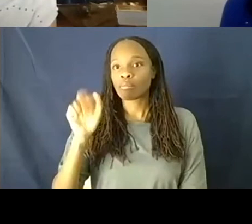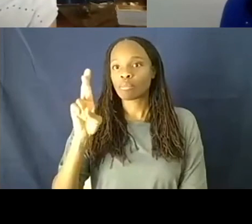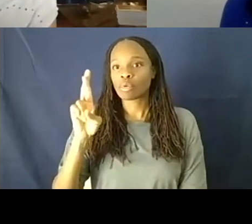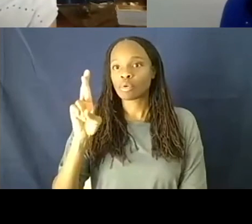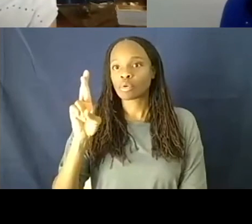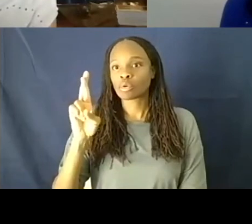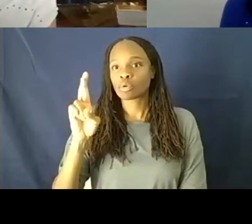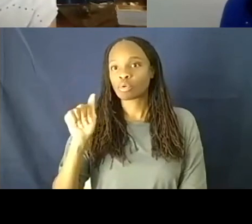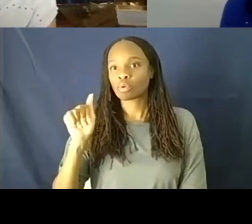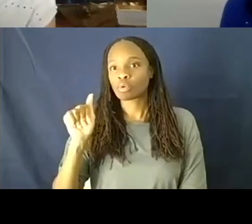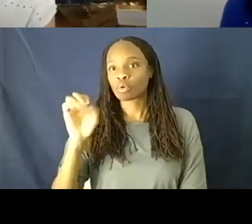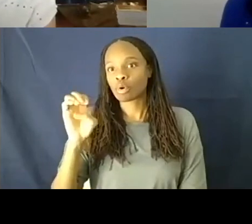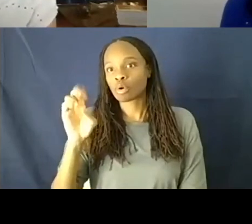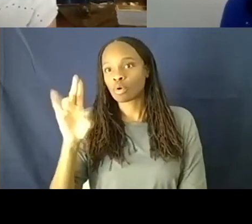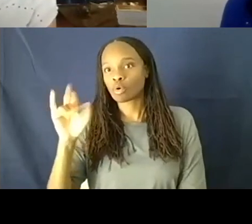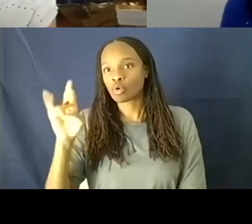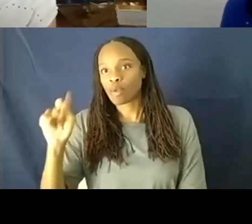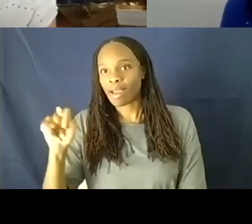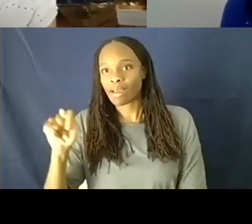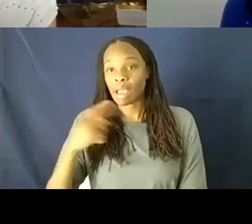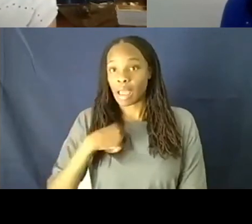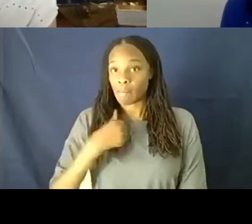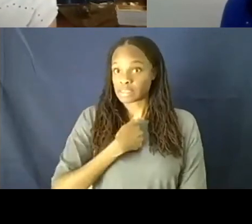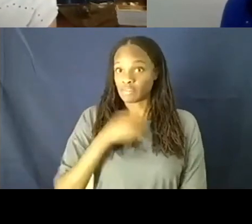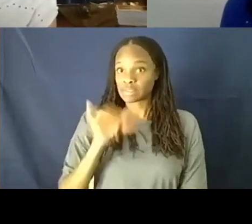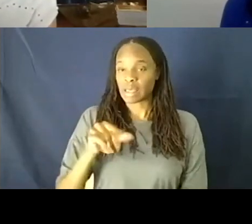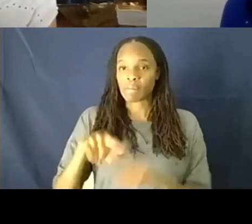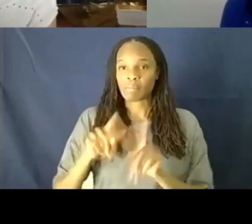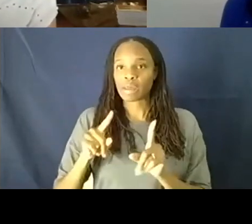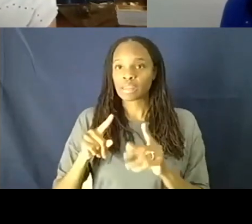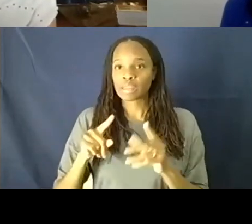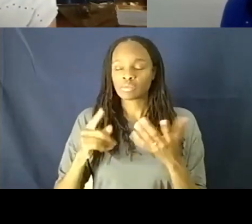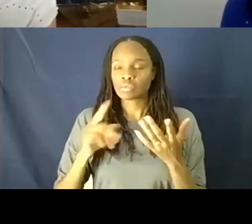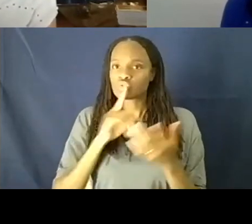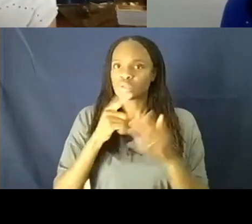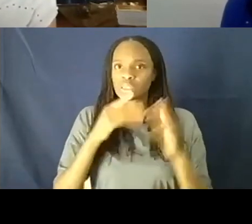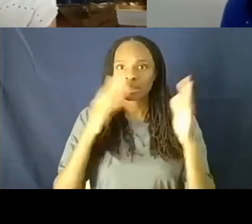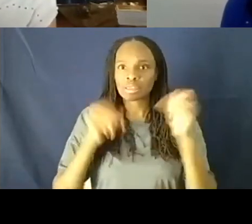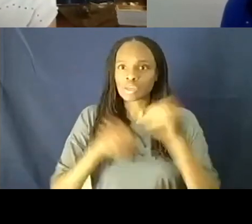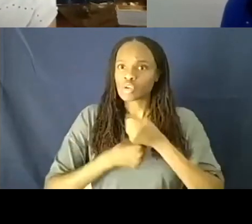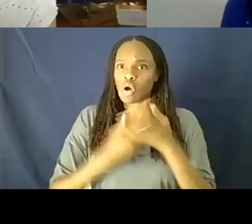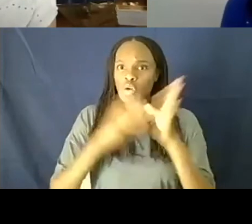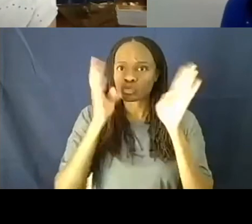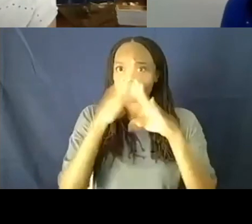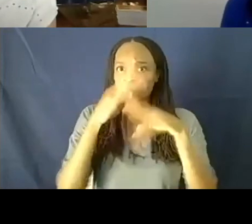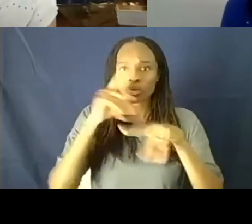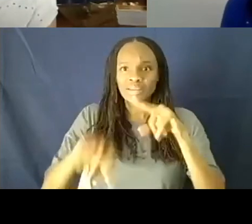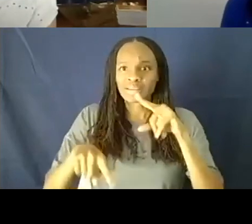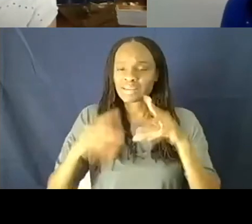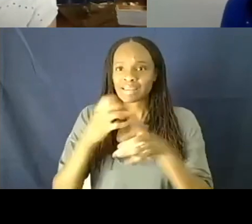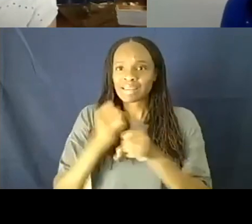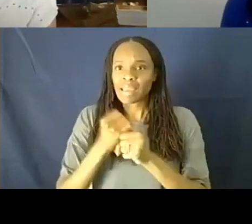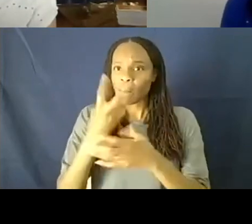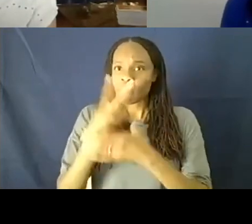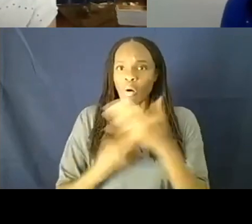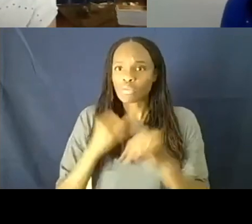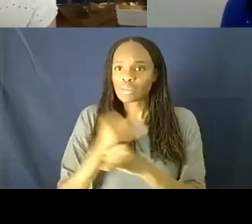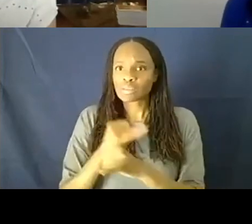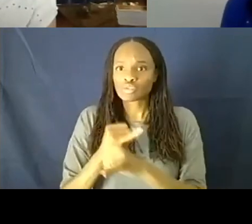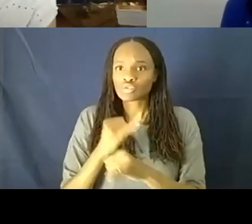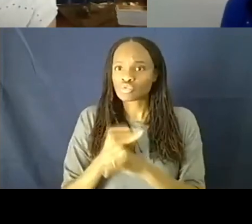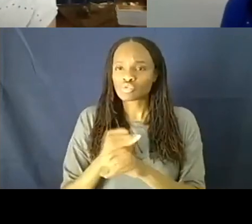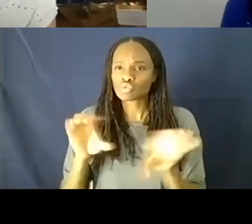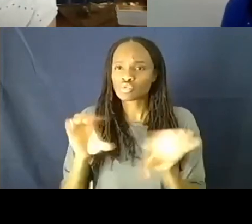negative to being a bureaucrat. In this particular case, it was troubling that we couldn't get these two institutions to do what was